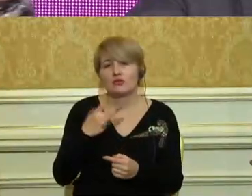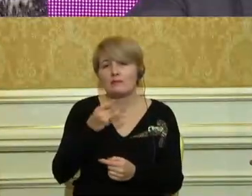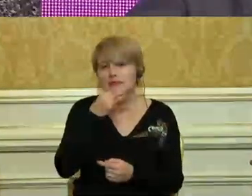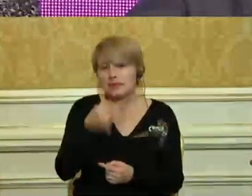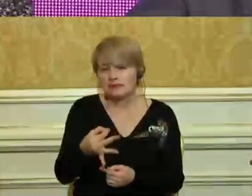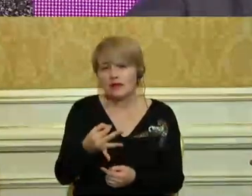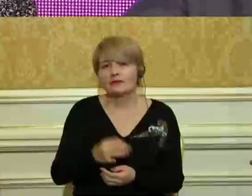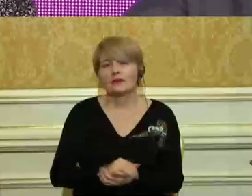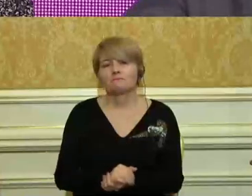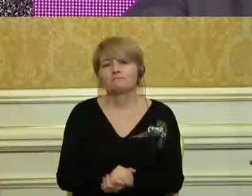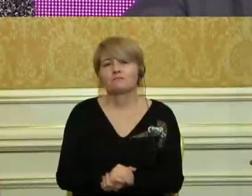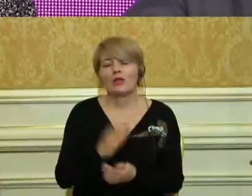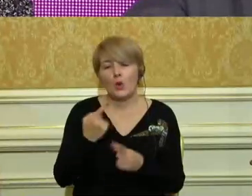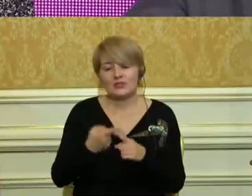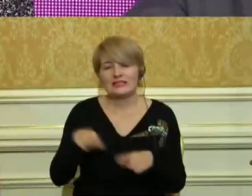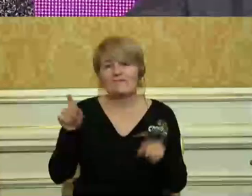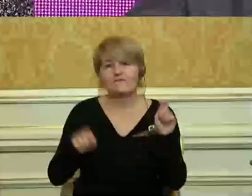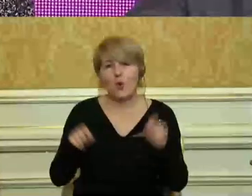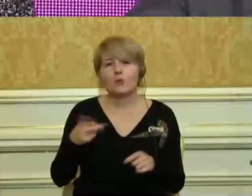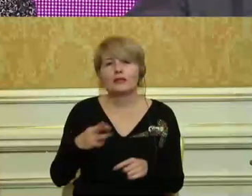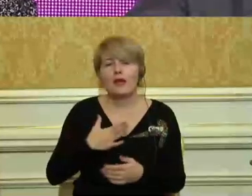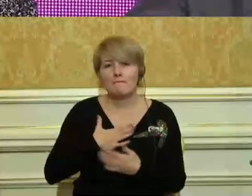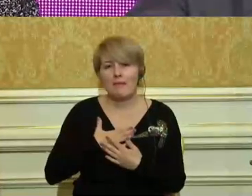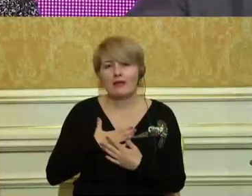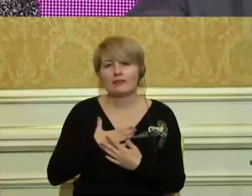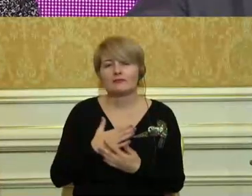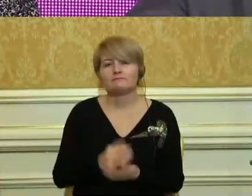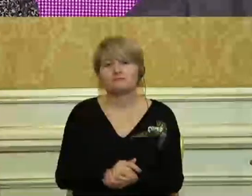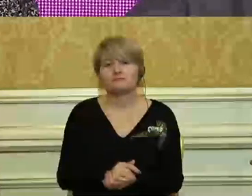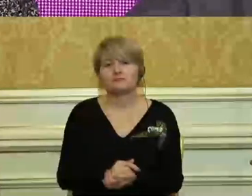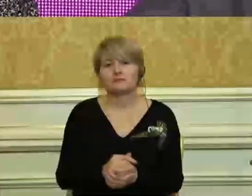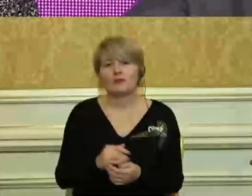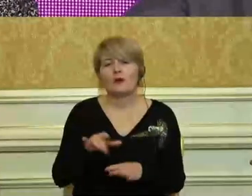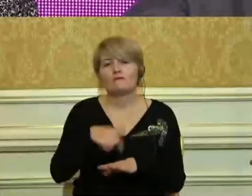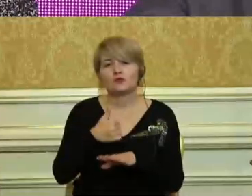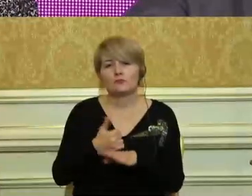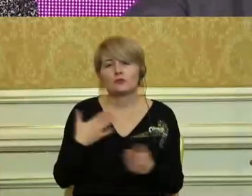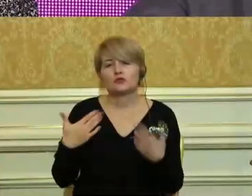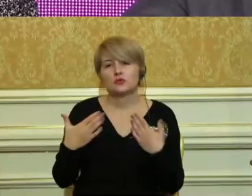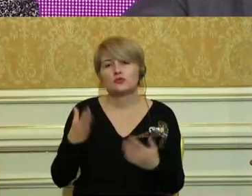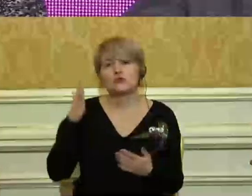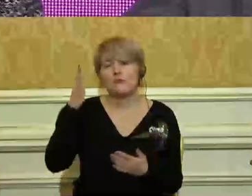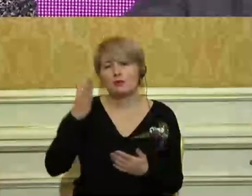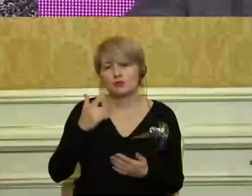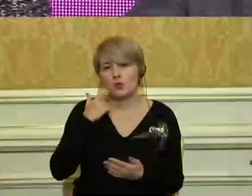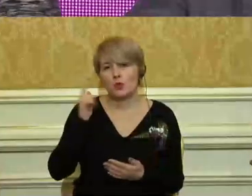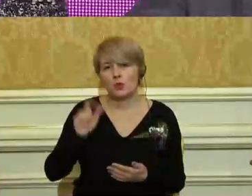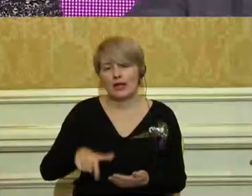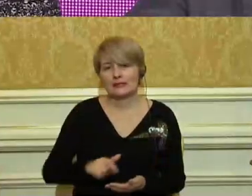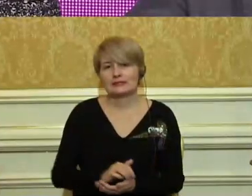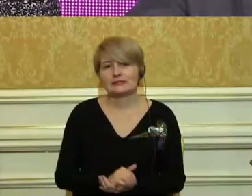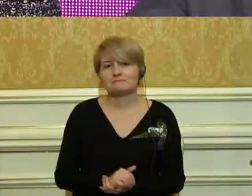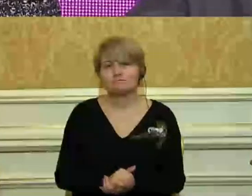this forum for me is primarily about the future of Ukraine, about the future of men and